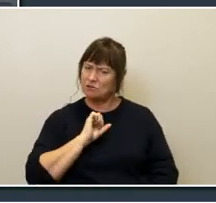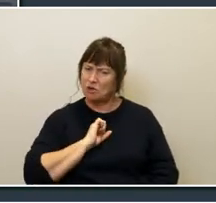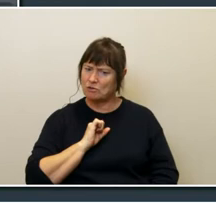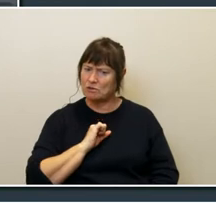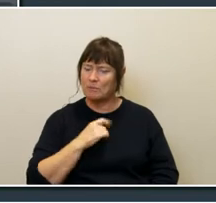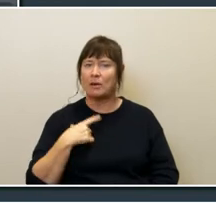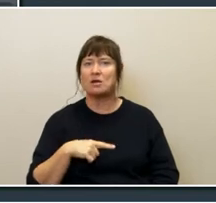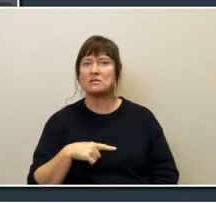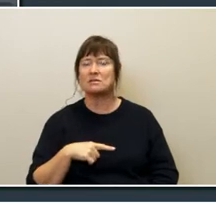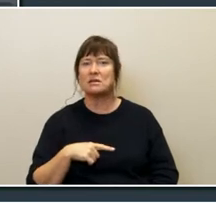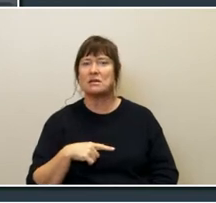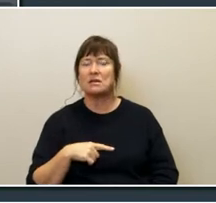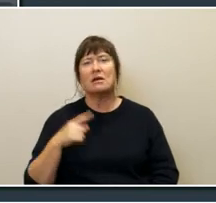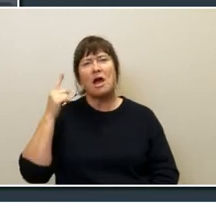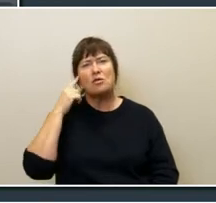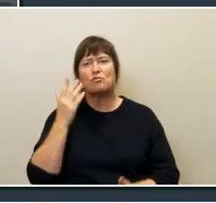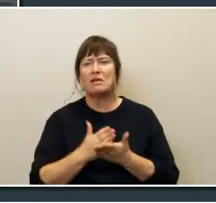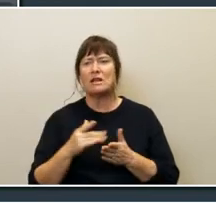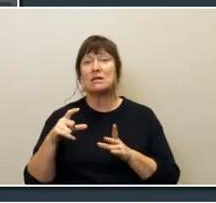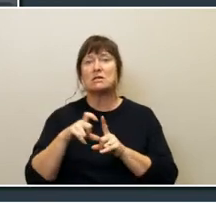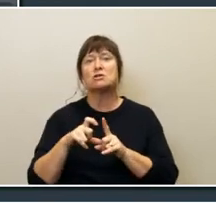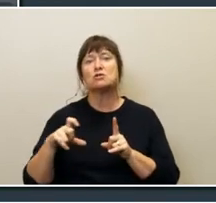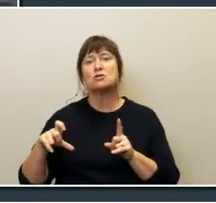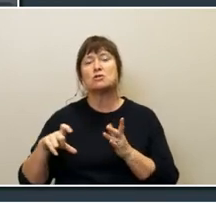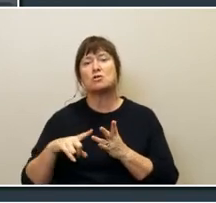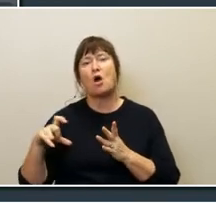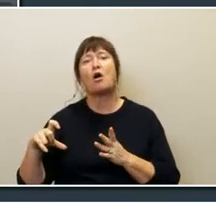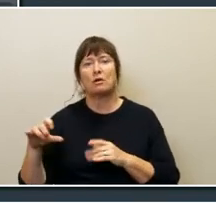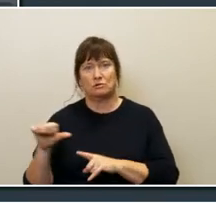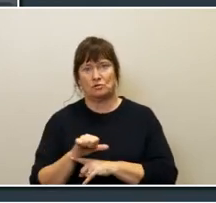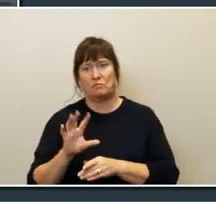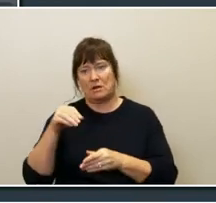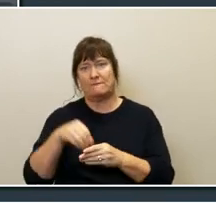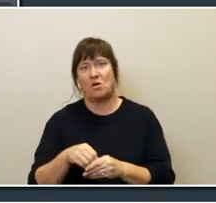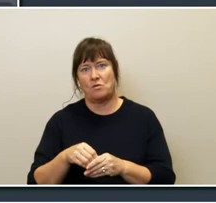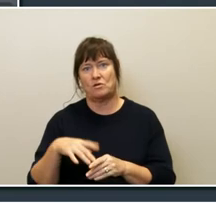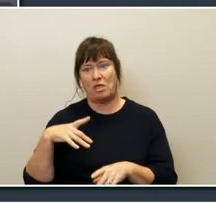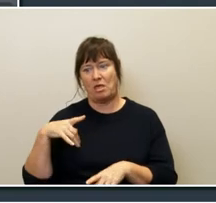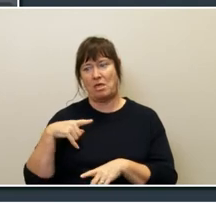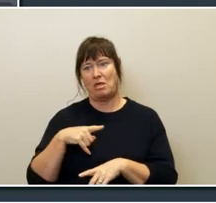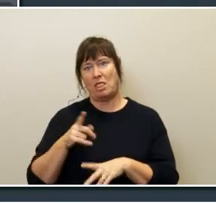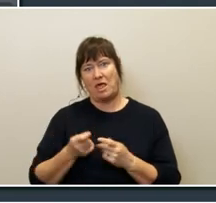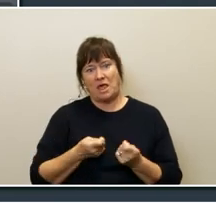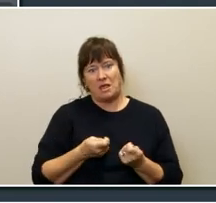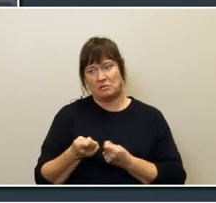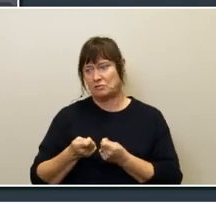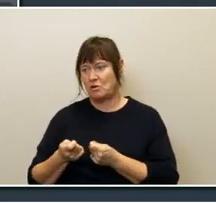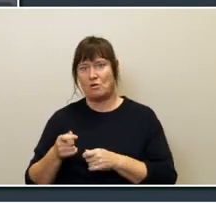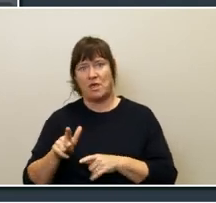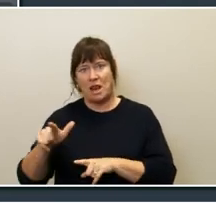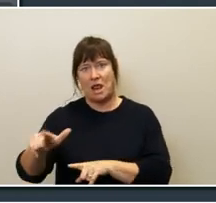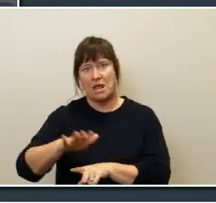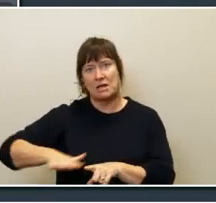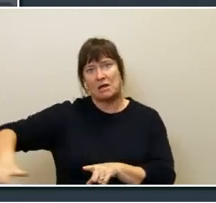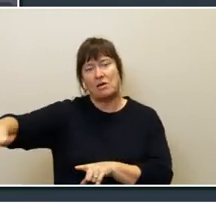Department of Conservation hadn't been part of any of it, especially when they have jurisdiction over a lot of that land that you're